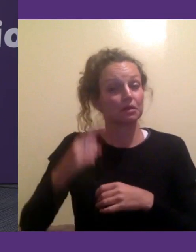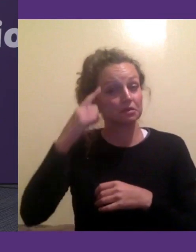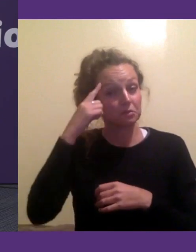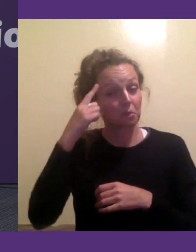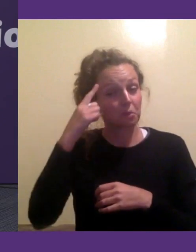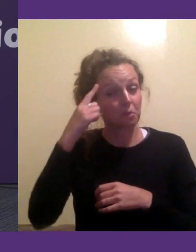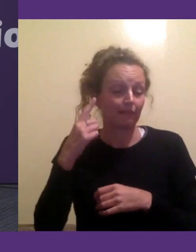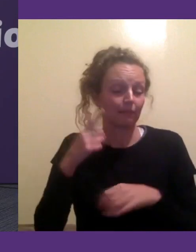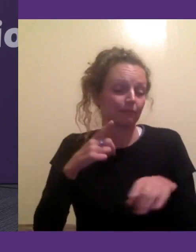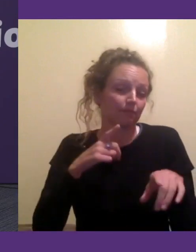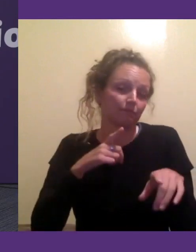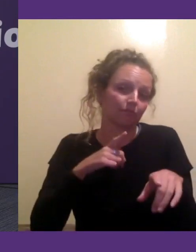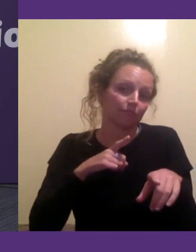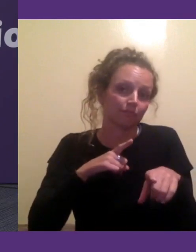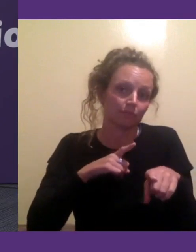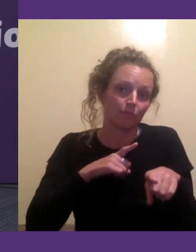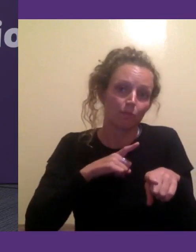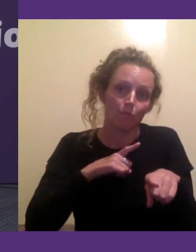entire industry